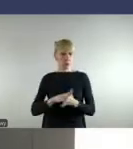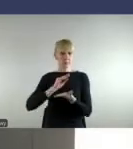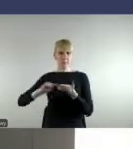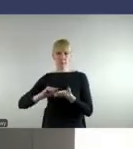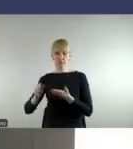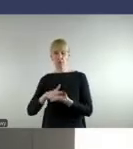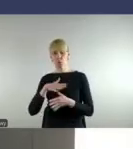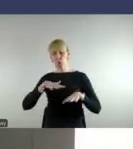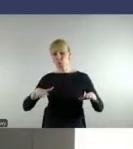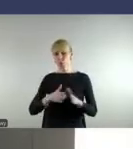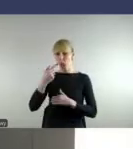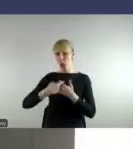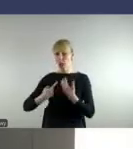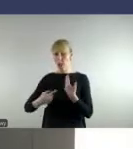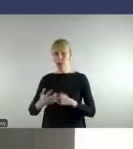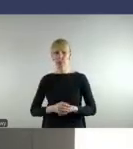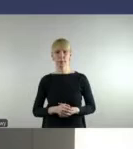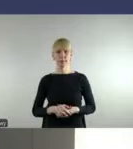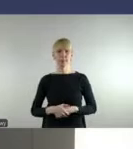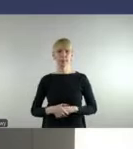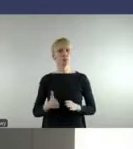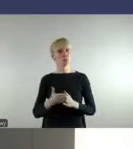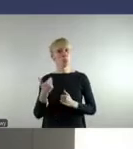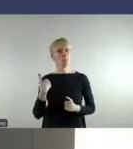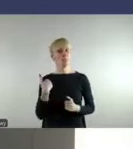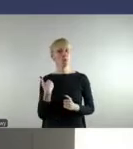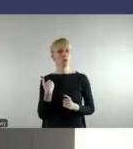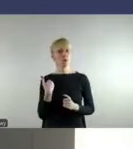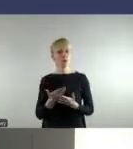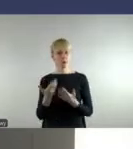a huge elaboration with lots of data,